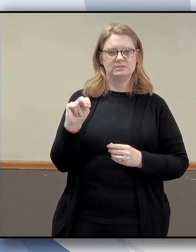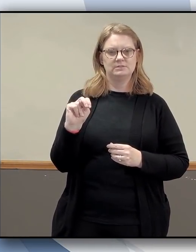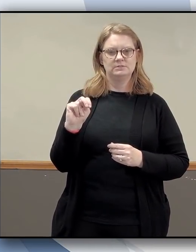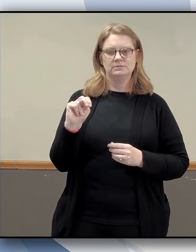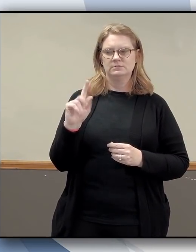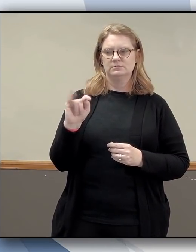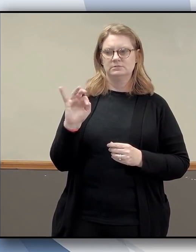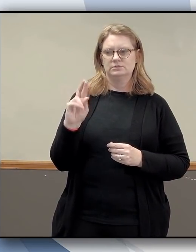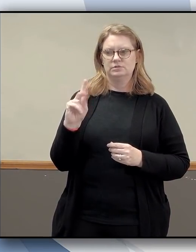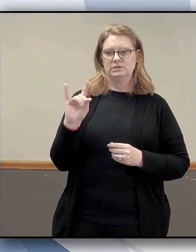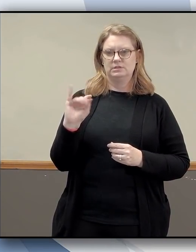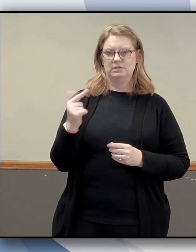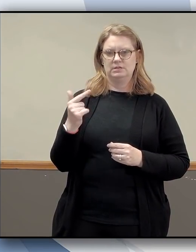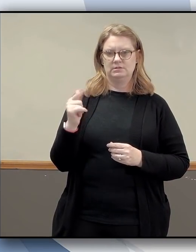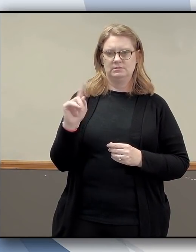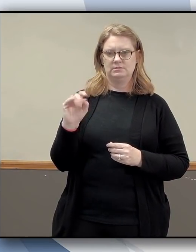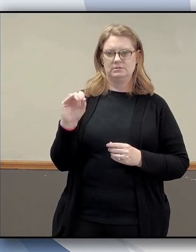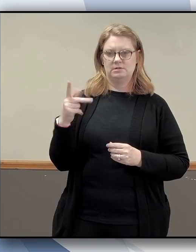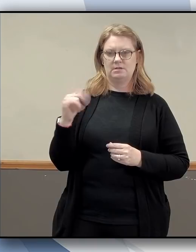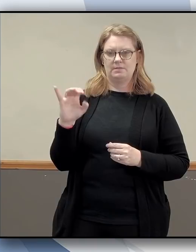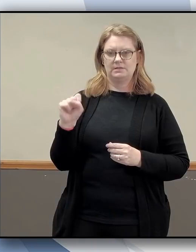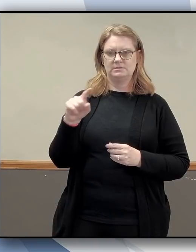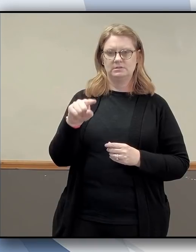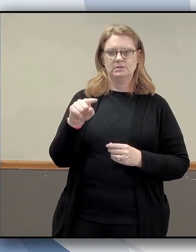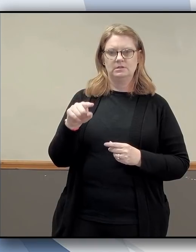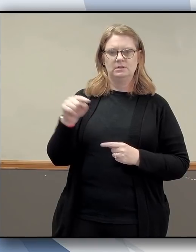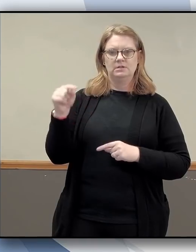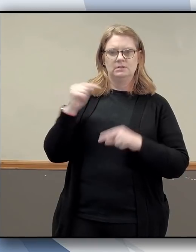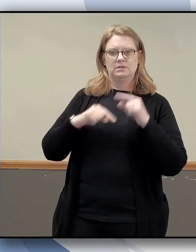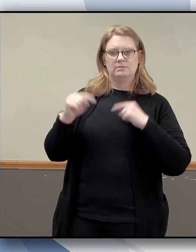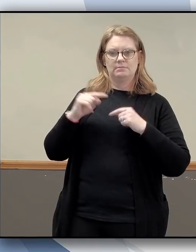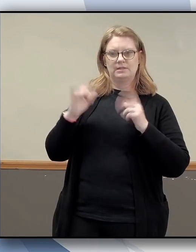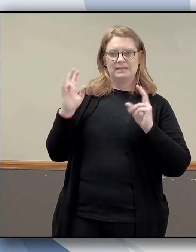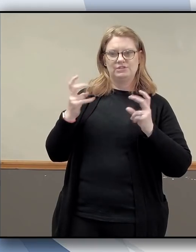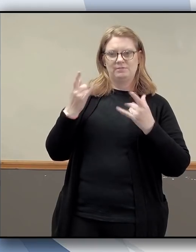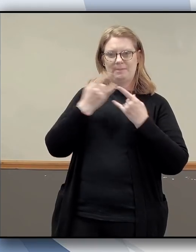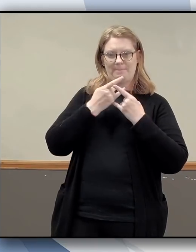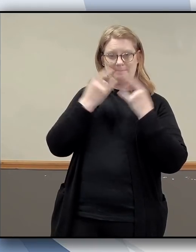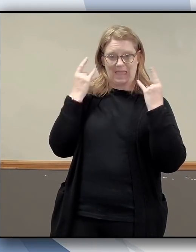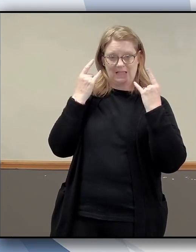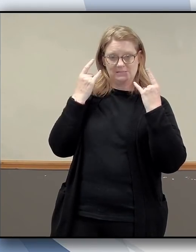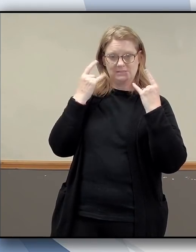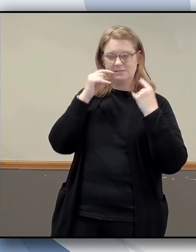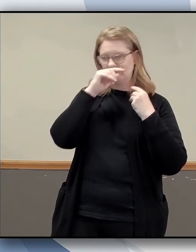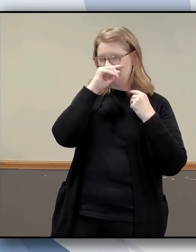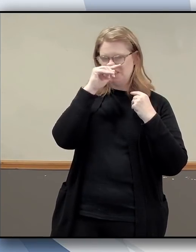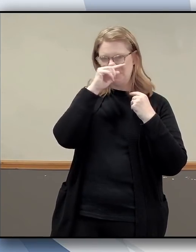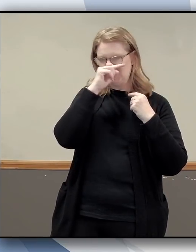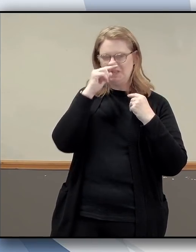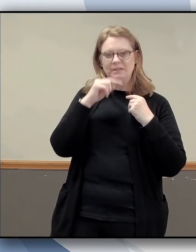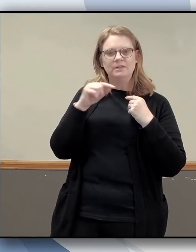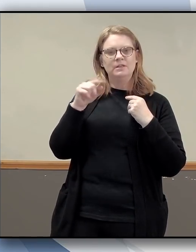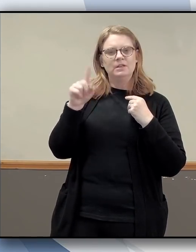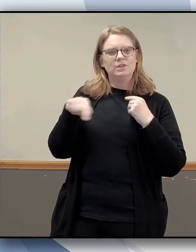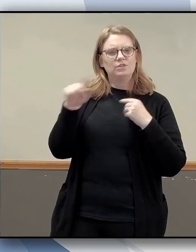Matt, and then Jack. Governor, back on the issue of a mask, you have been asking people to wear masks